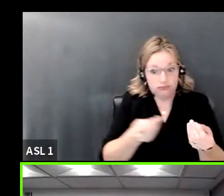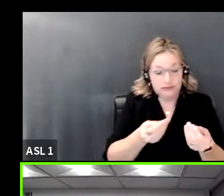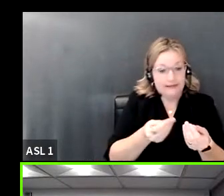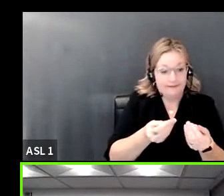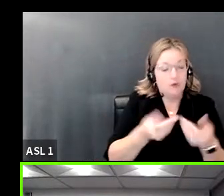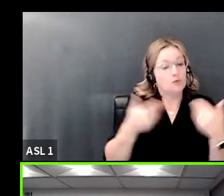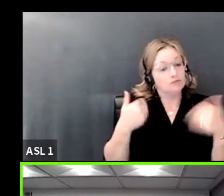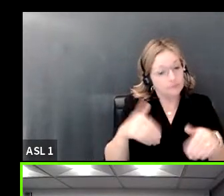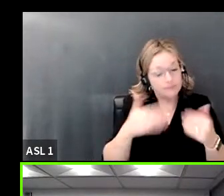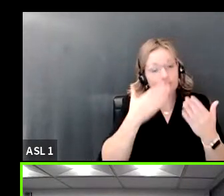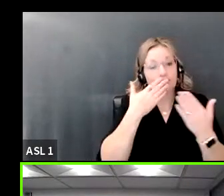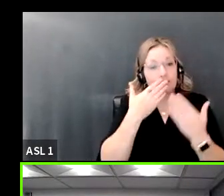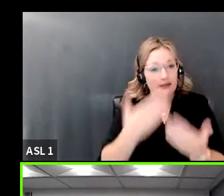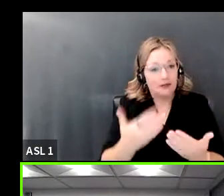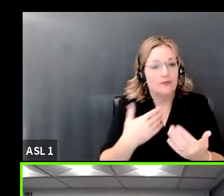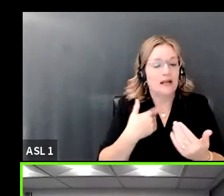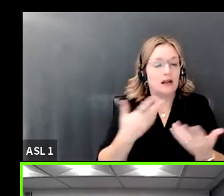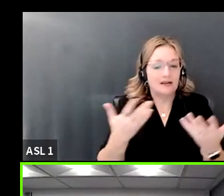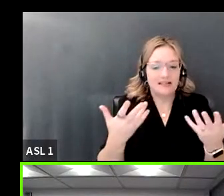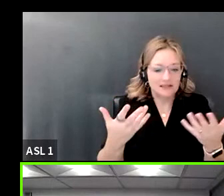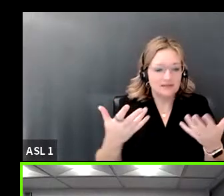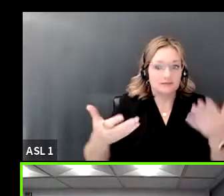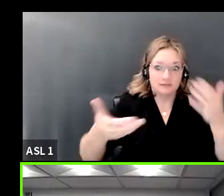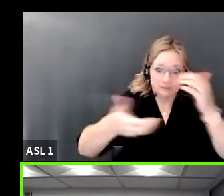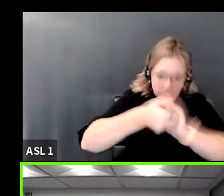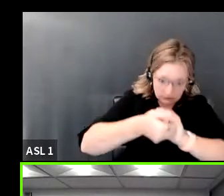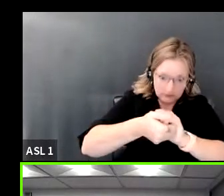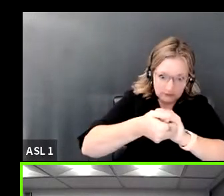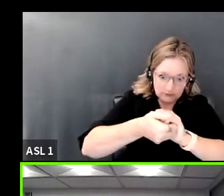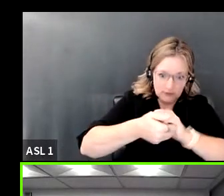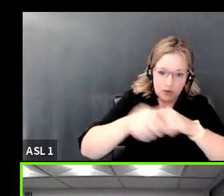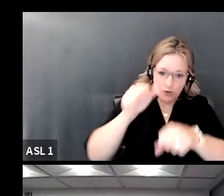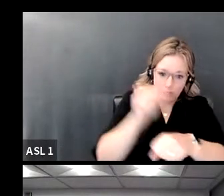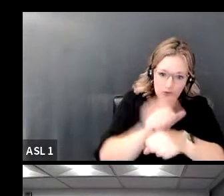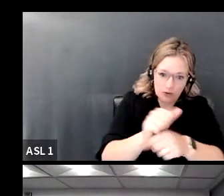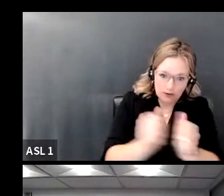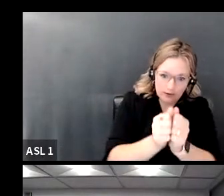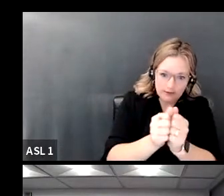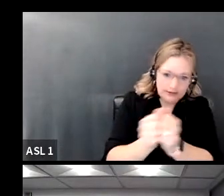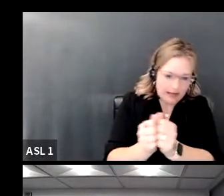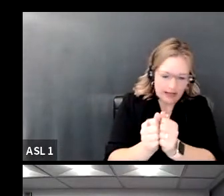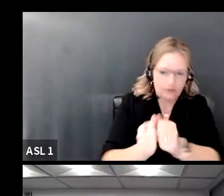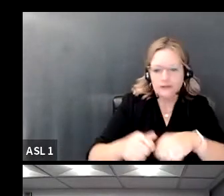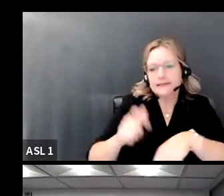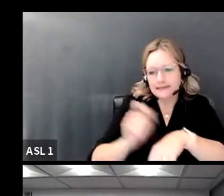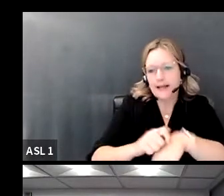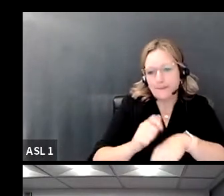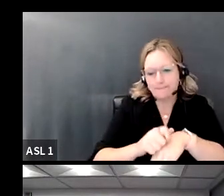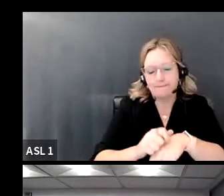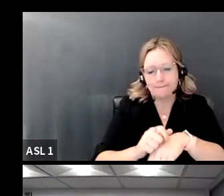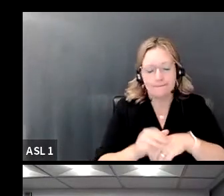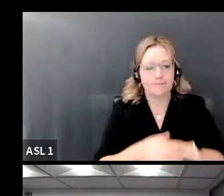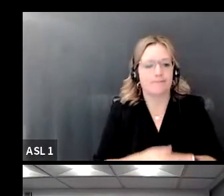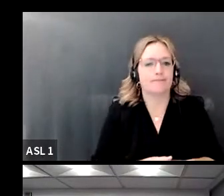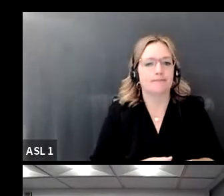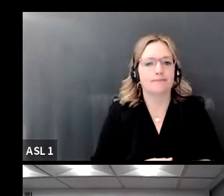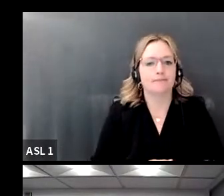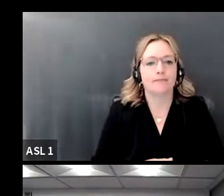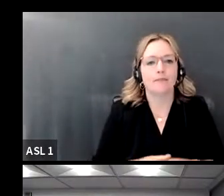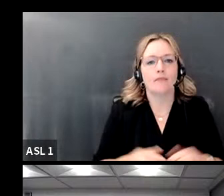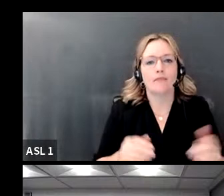um we should just start working together thank you very much thank you chief and thank you